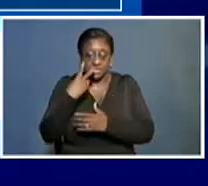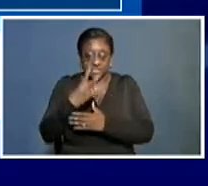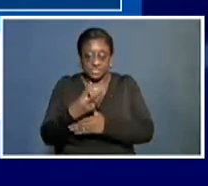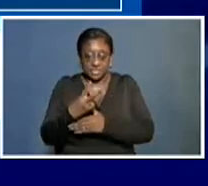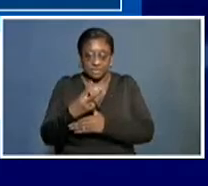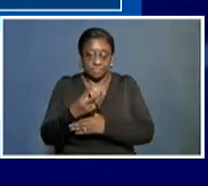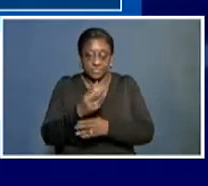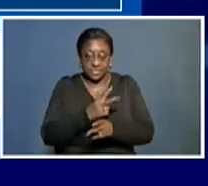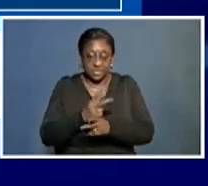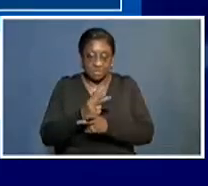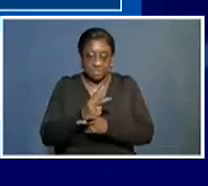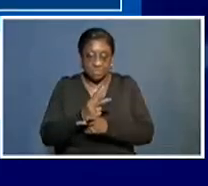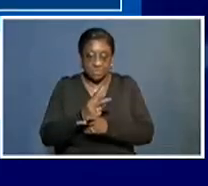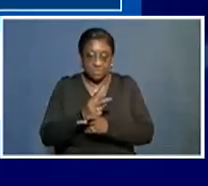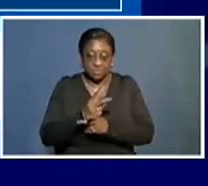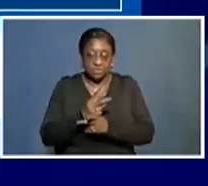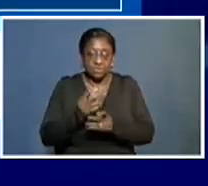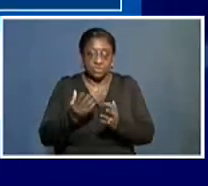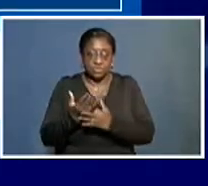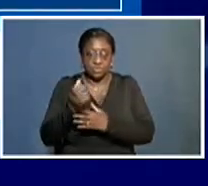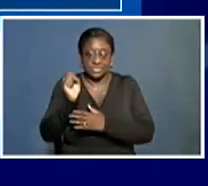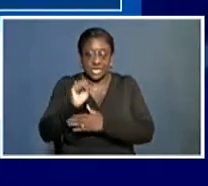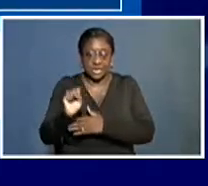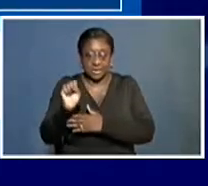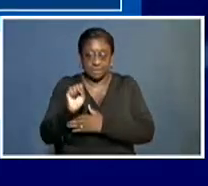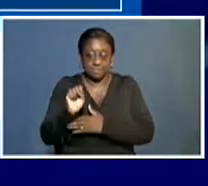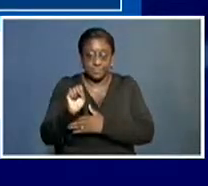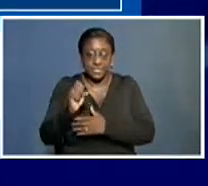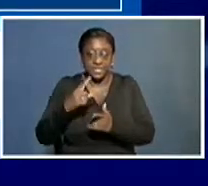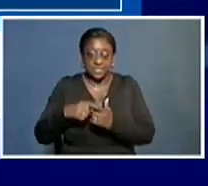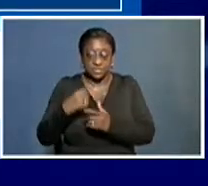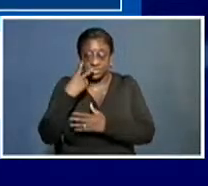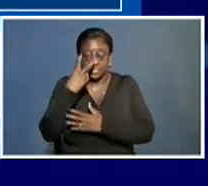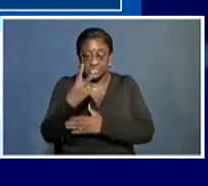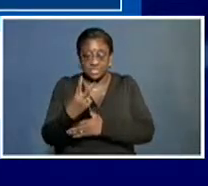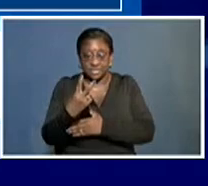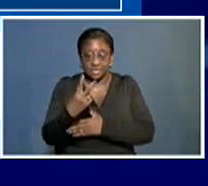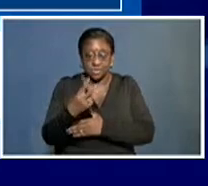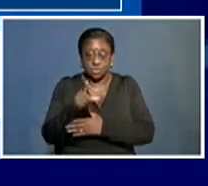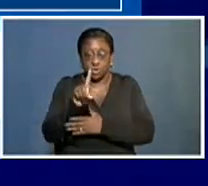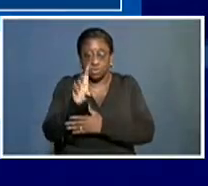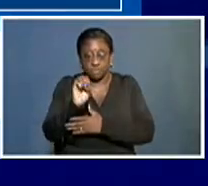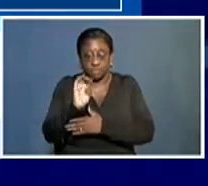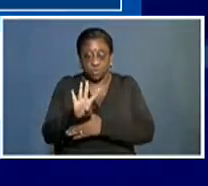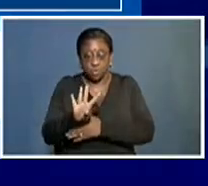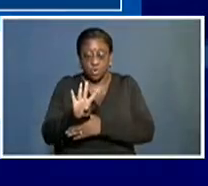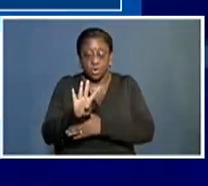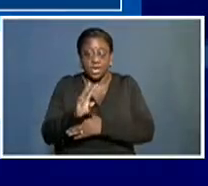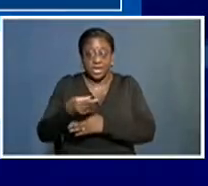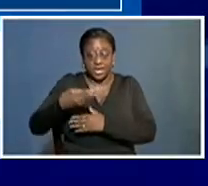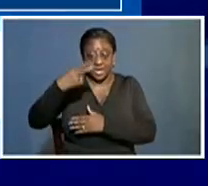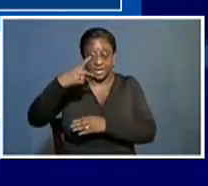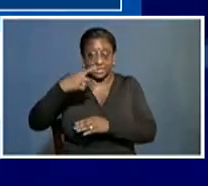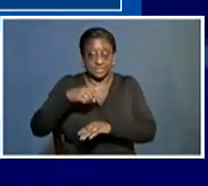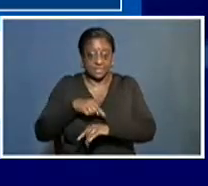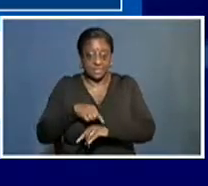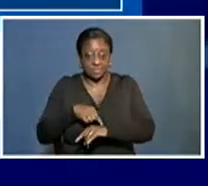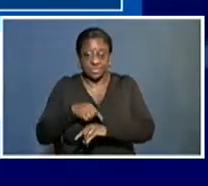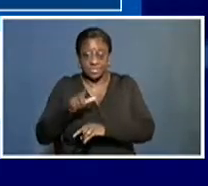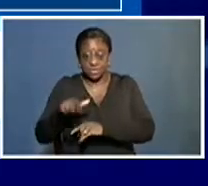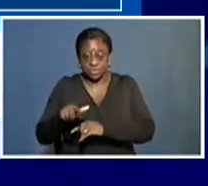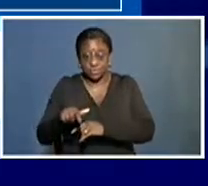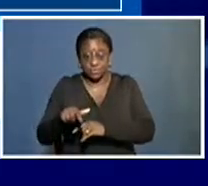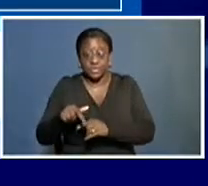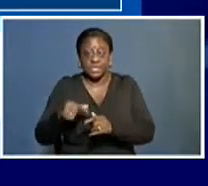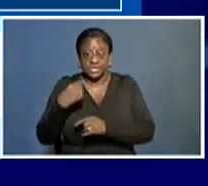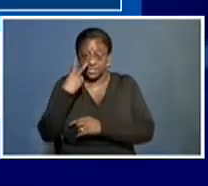throughout the 700 islands into Saturday. High tide tonight at 1:04. You can expect a low tide at 7:17 in the morning.